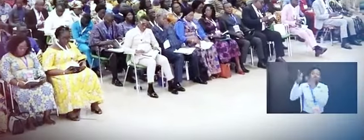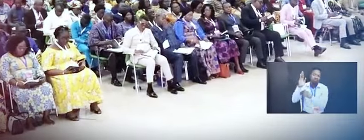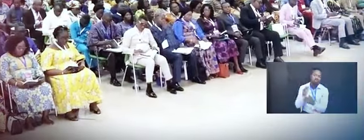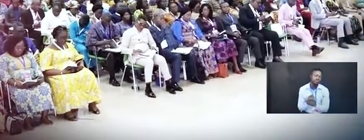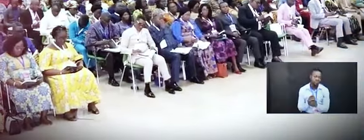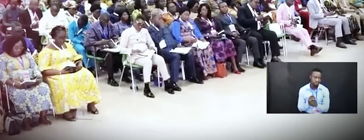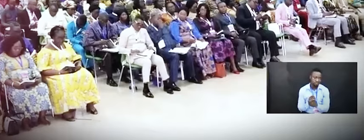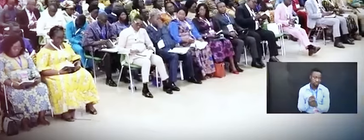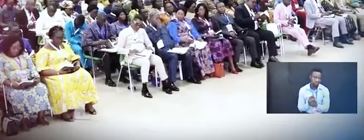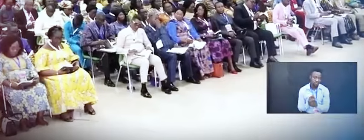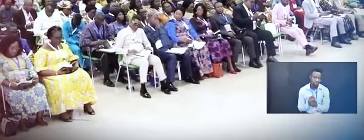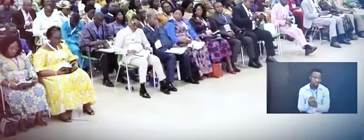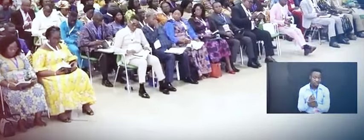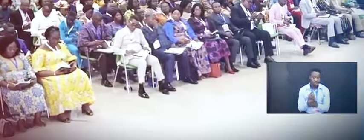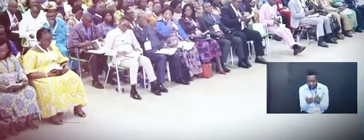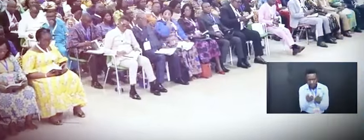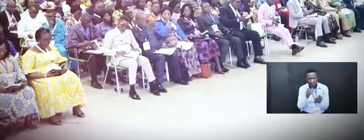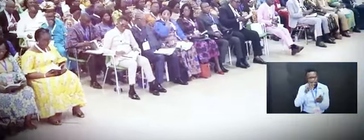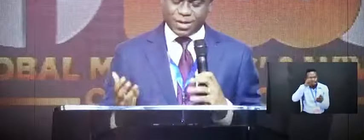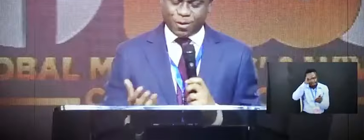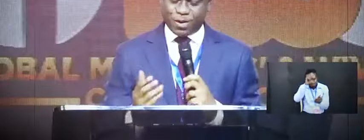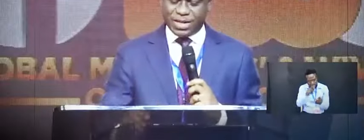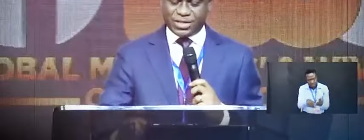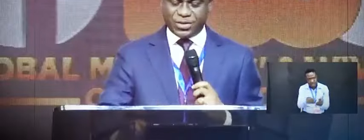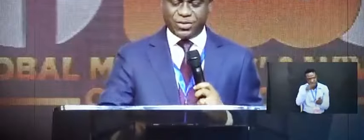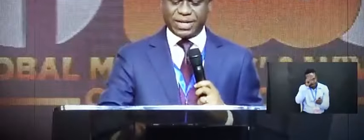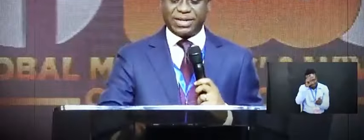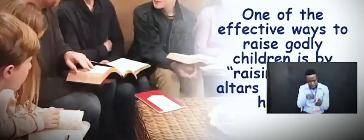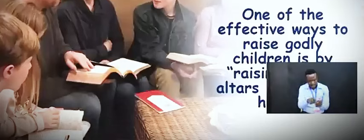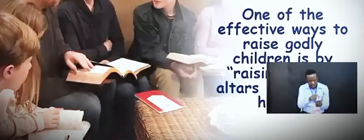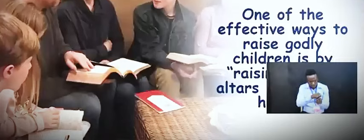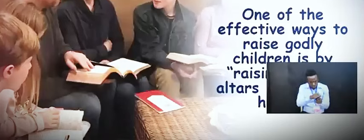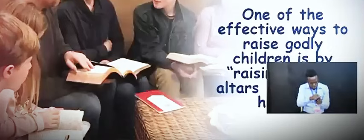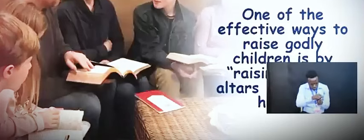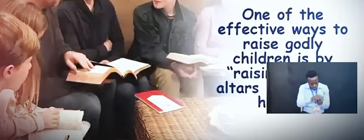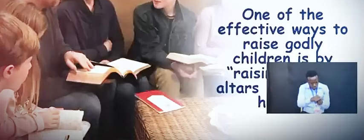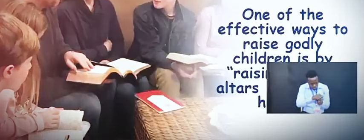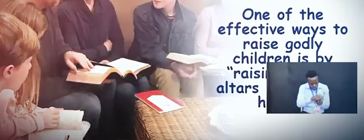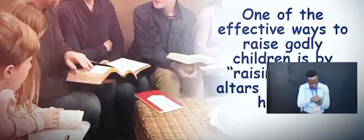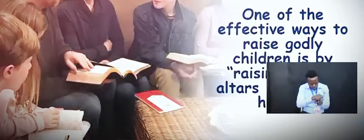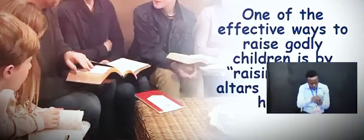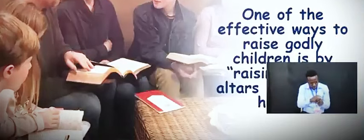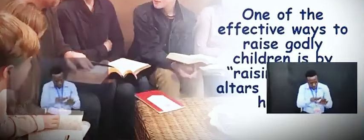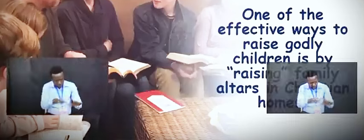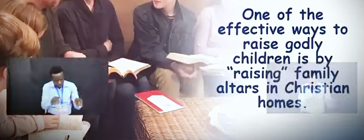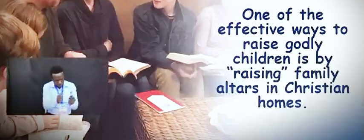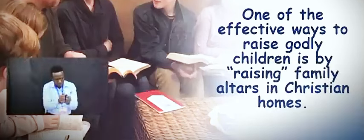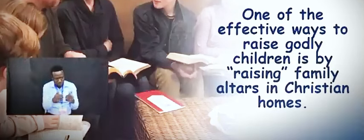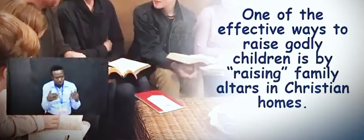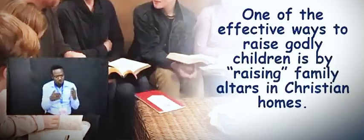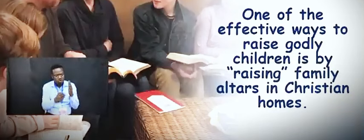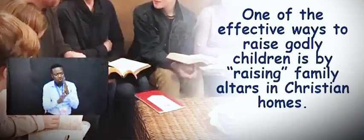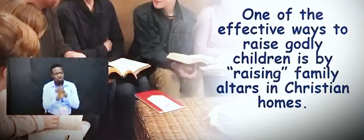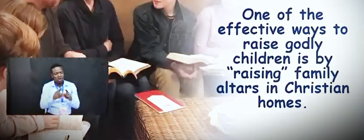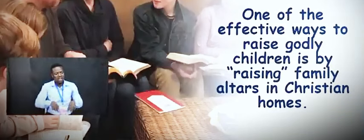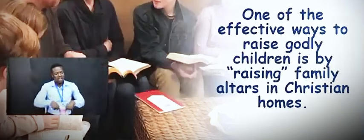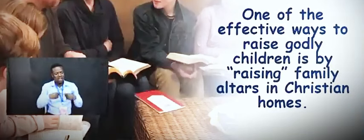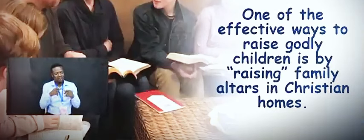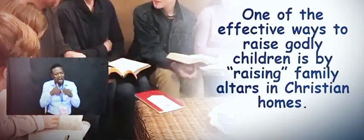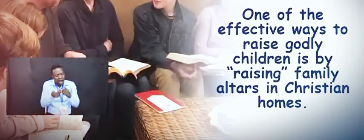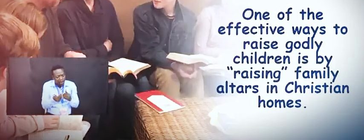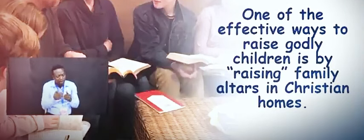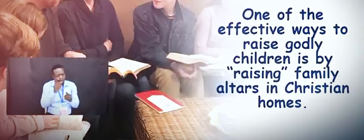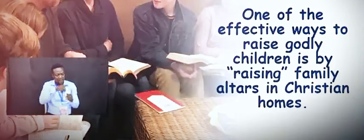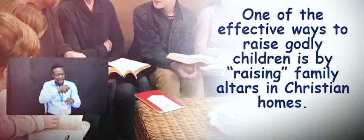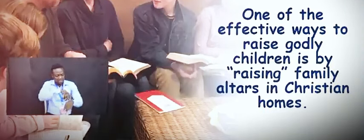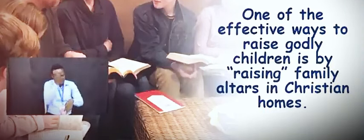One of the effective ways of doing that in raising godly children is by establishing family altars in